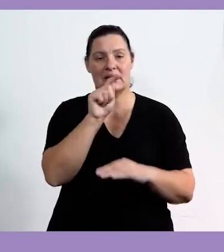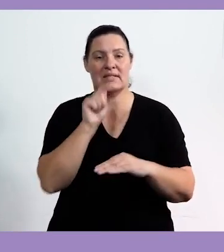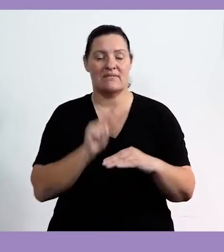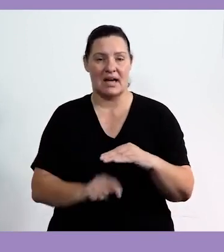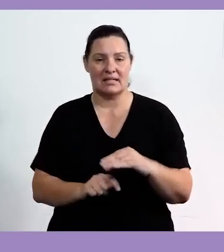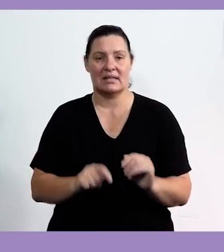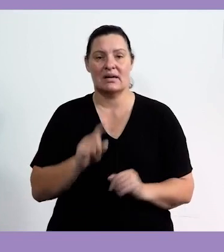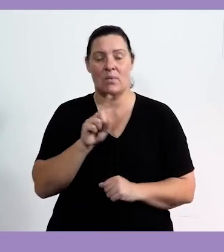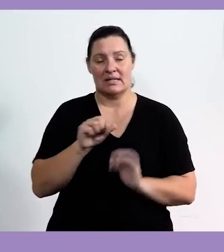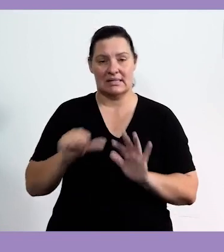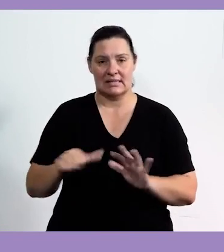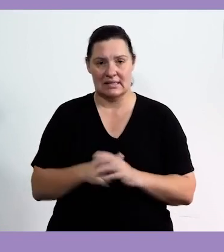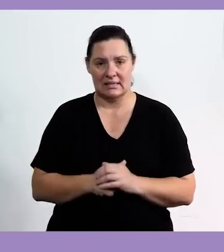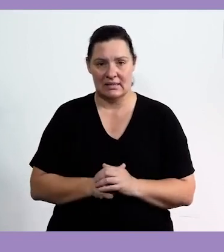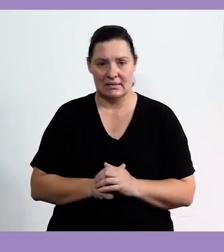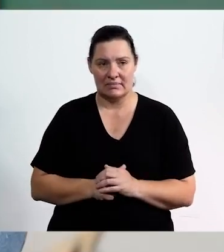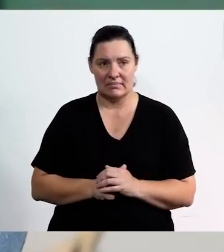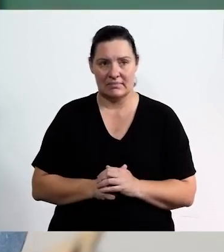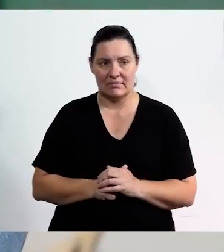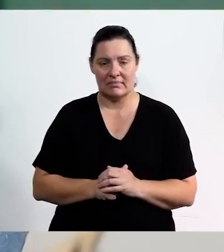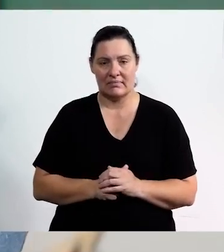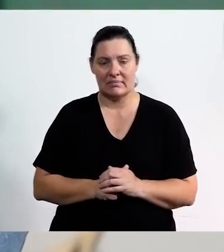3 divided by 16.